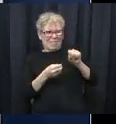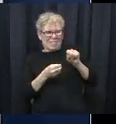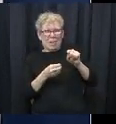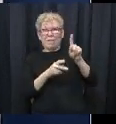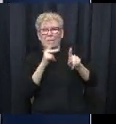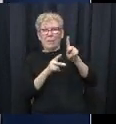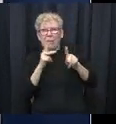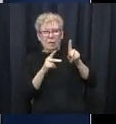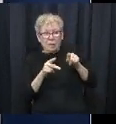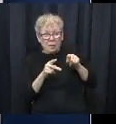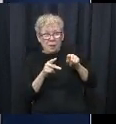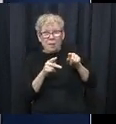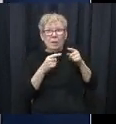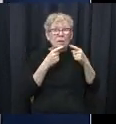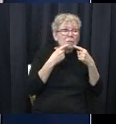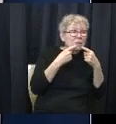additional